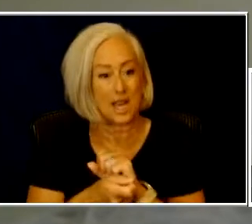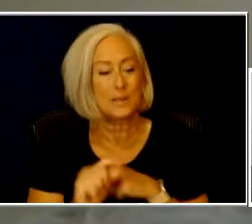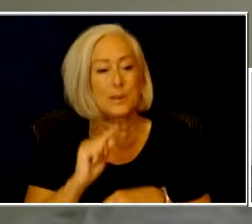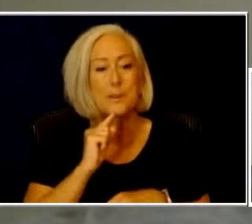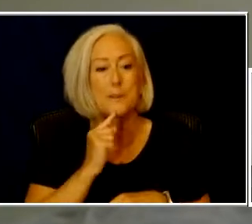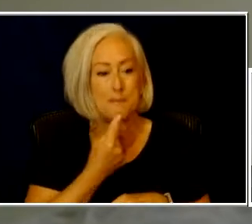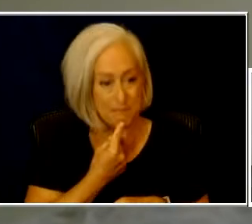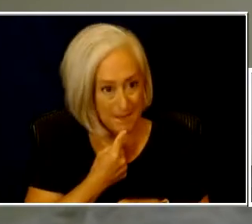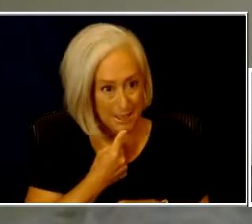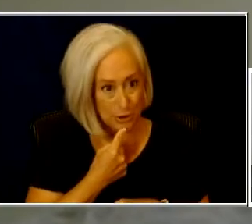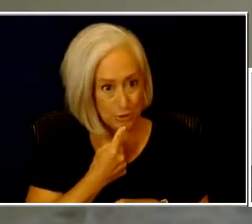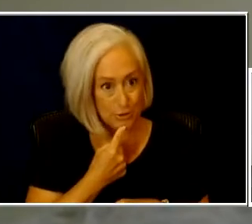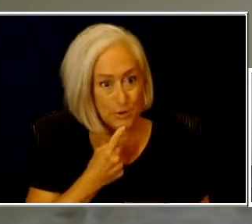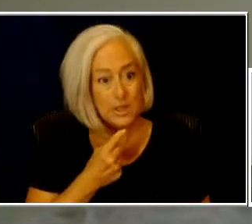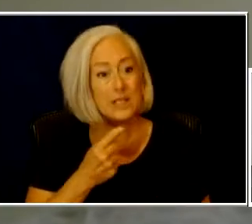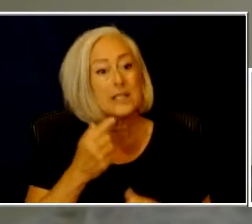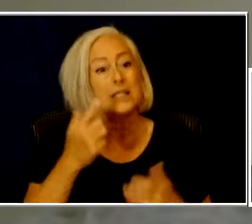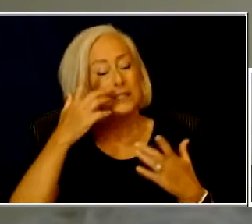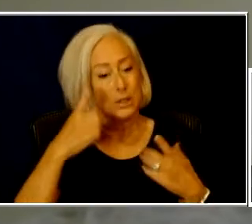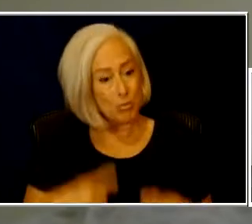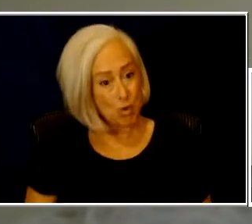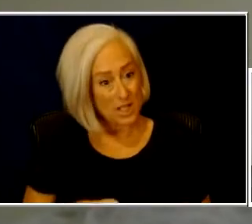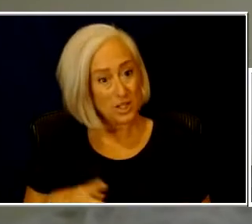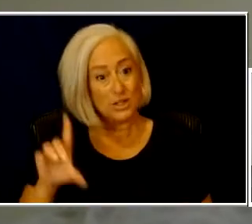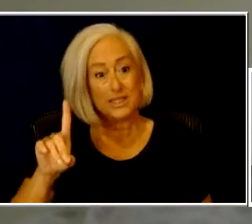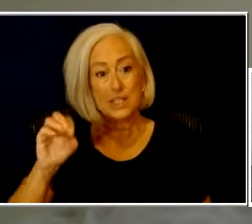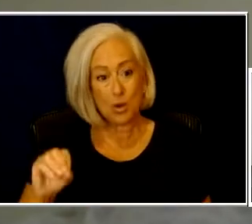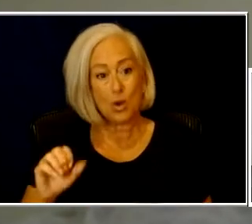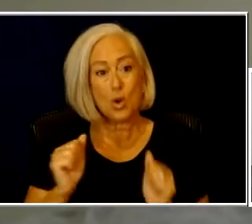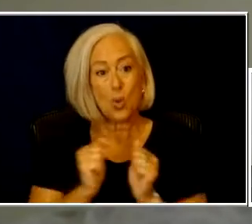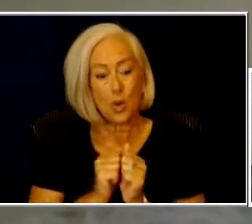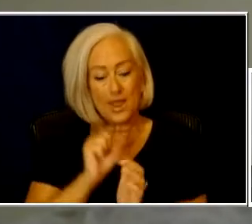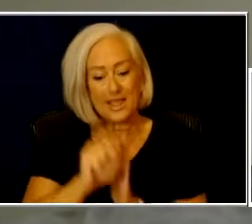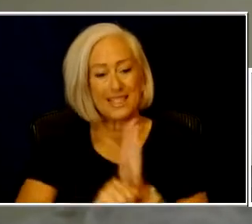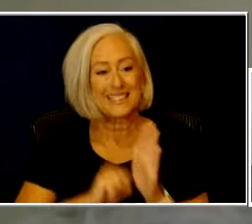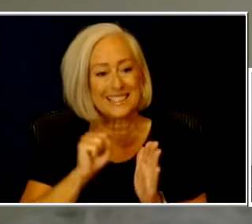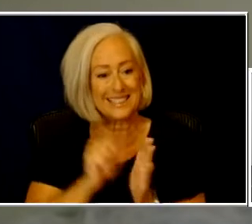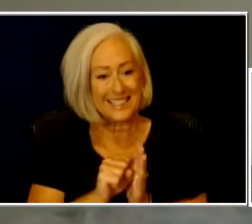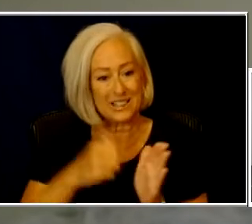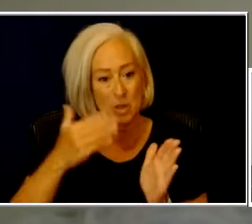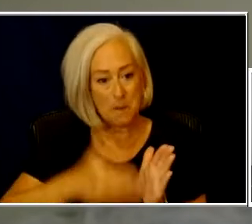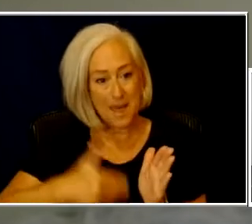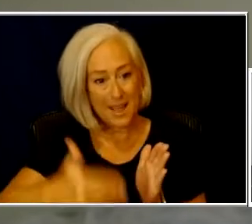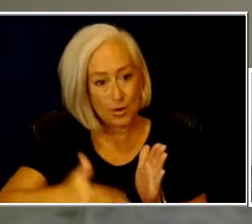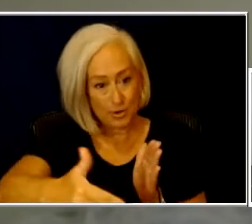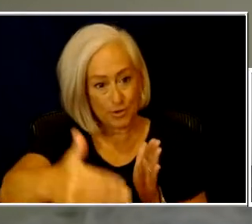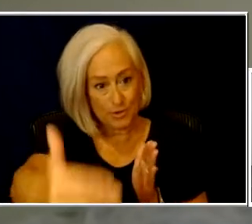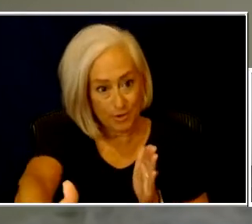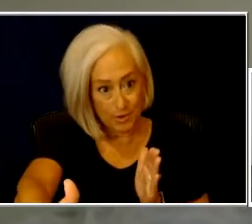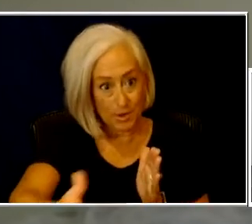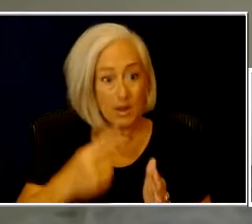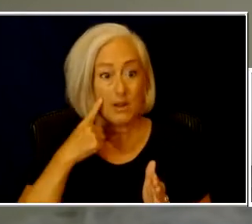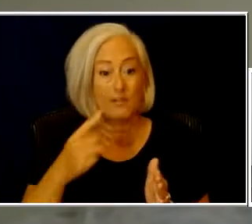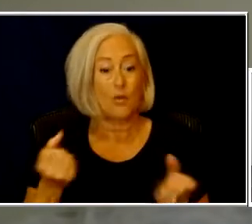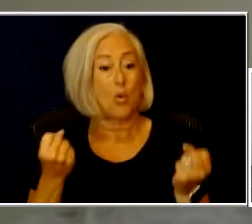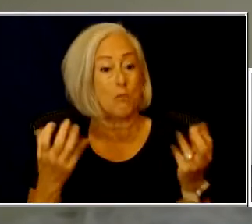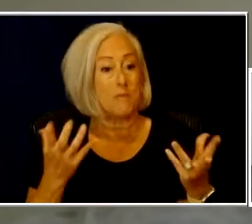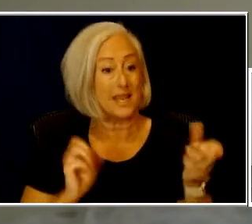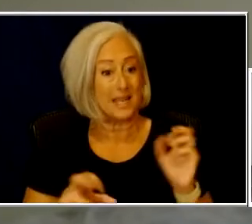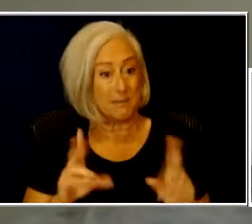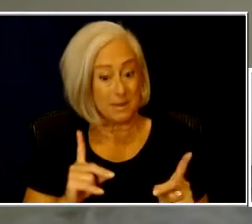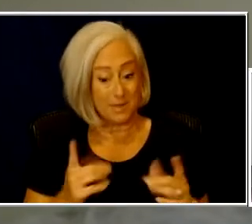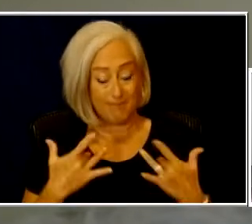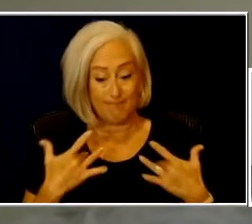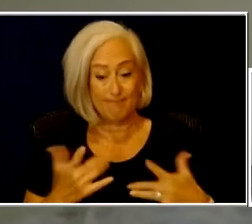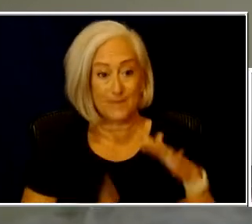seasonal pattern. And for the 5 to 6% of the U.S. population that experience those symptoms, it comes in the fall and